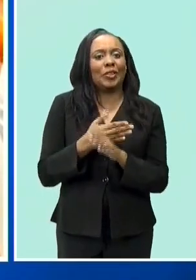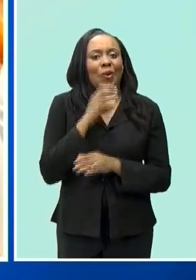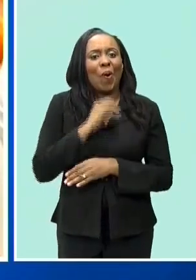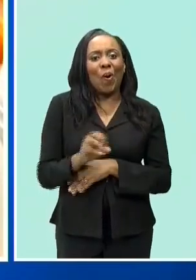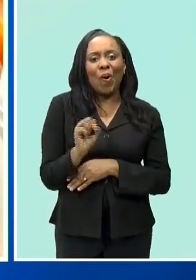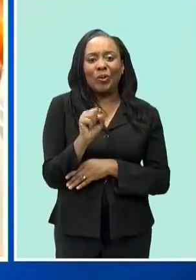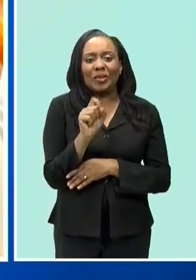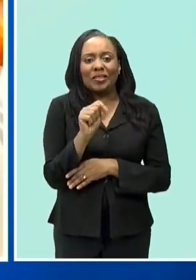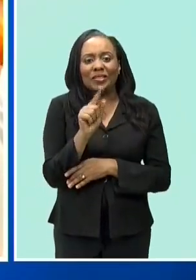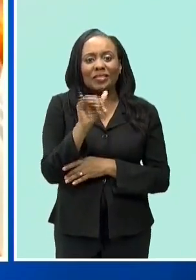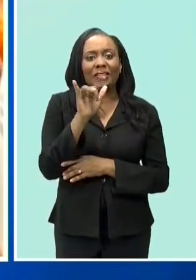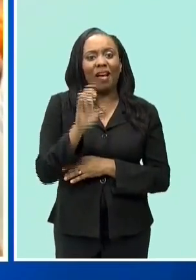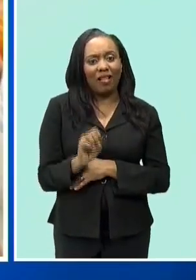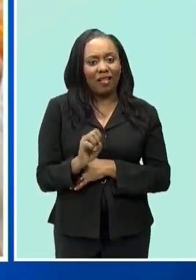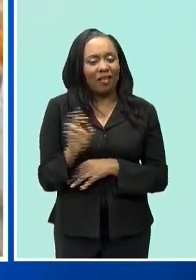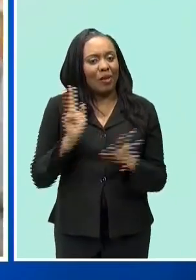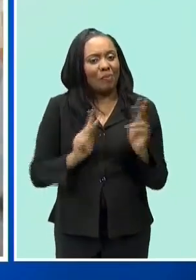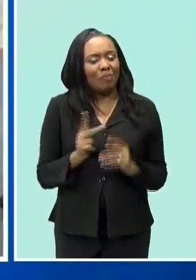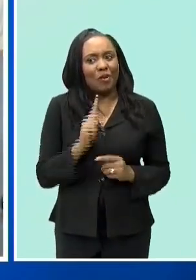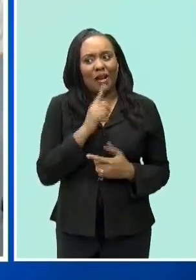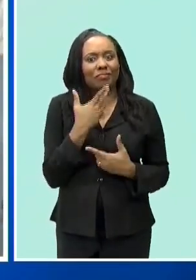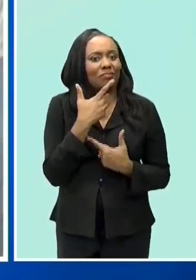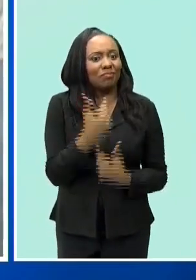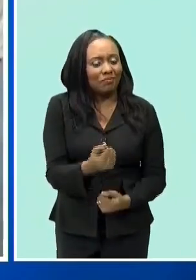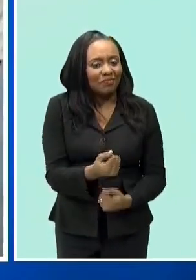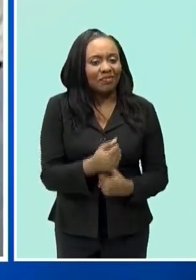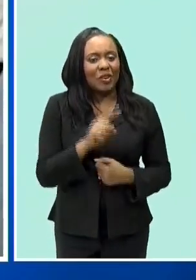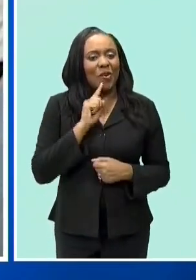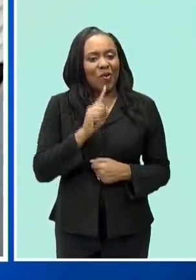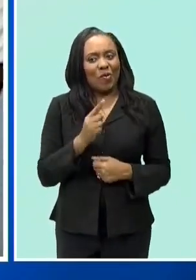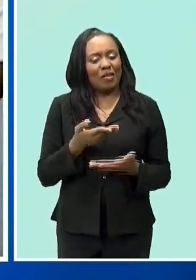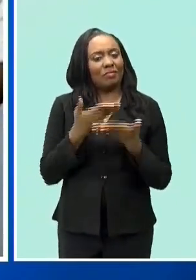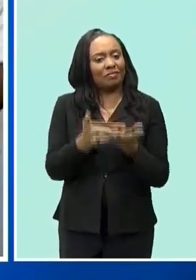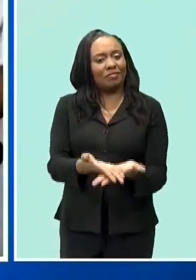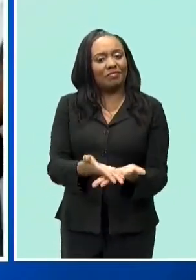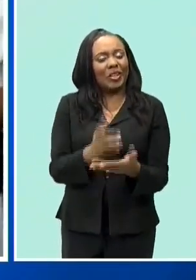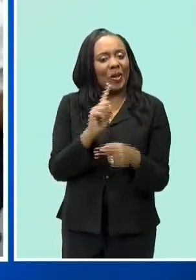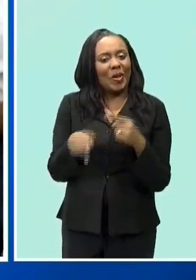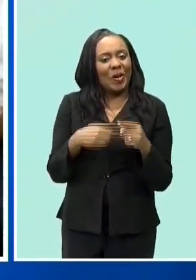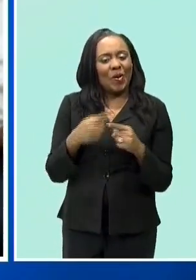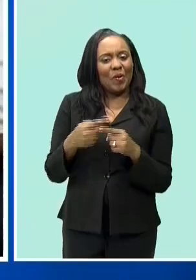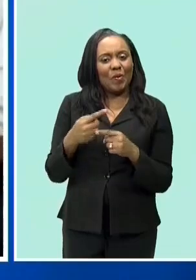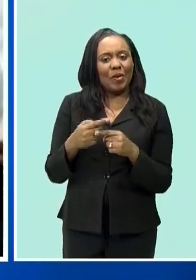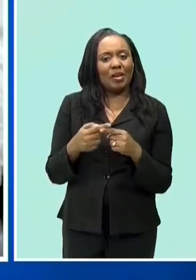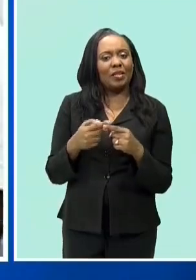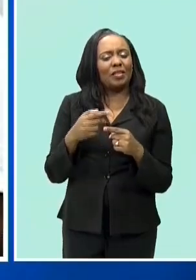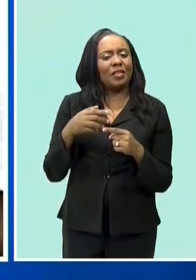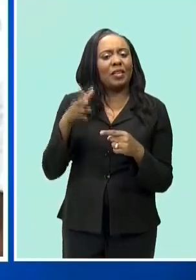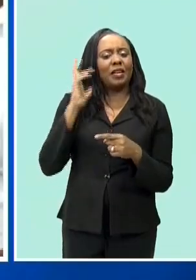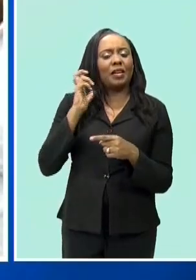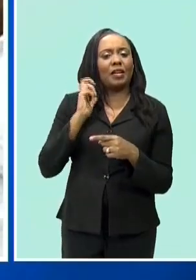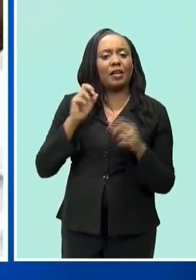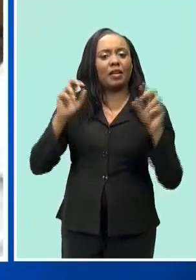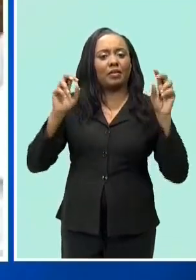the world. Very evident when they played and they performed at the World Trade Center.